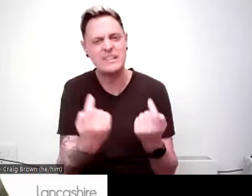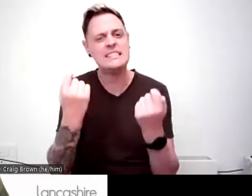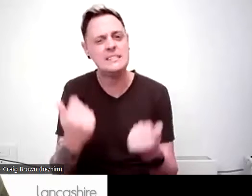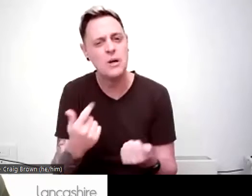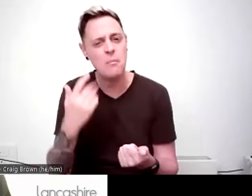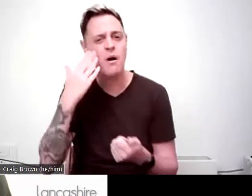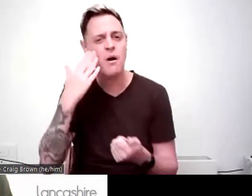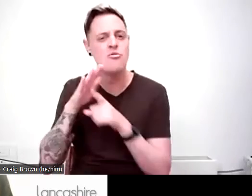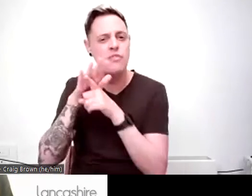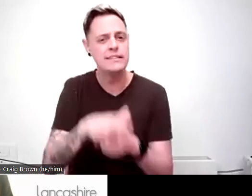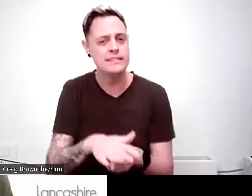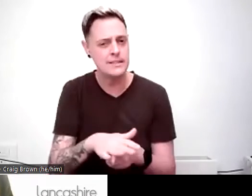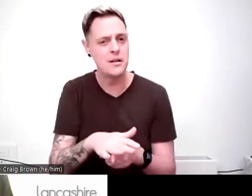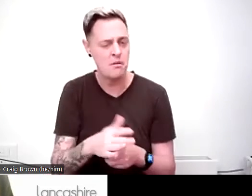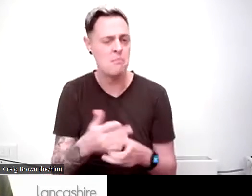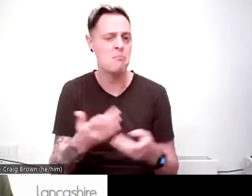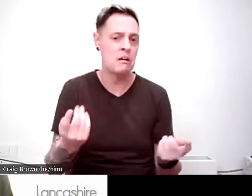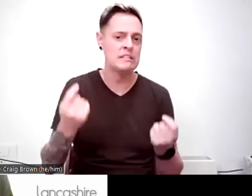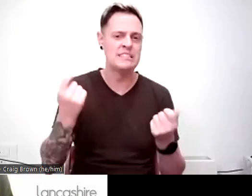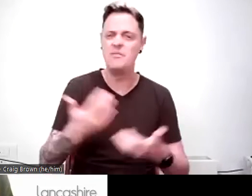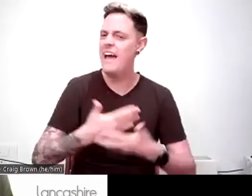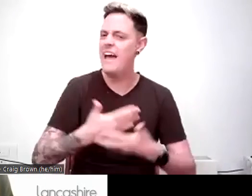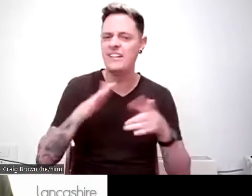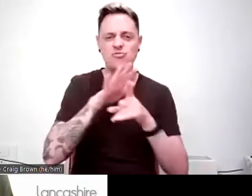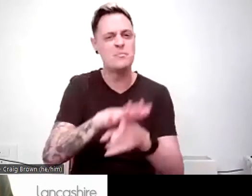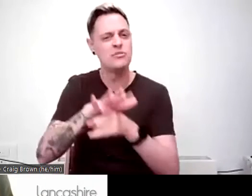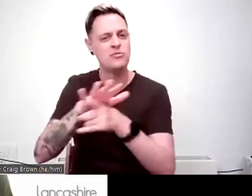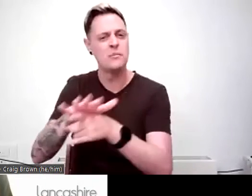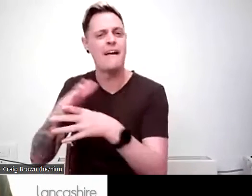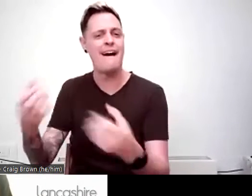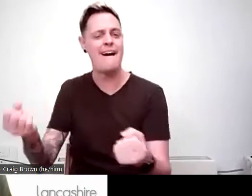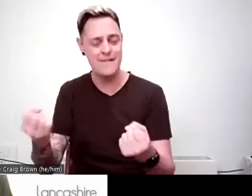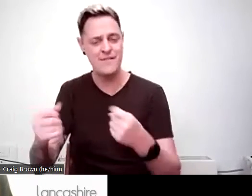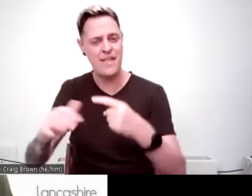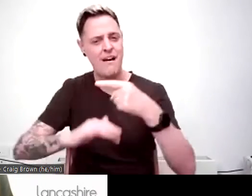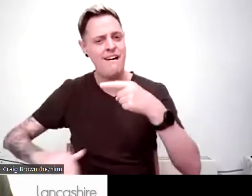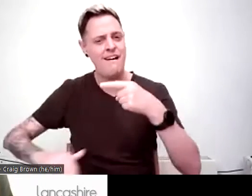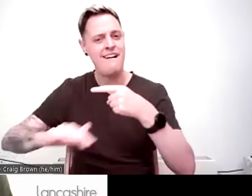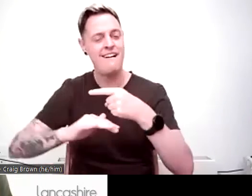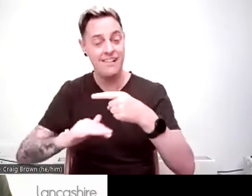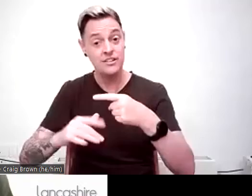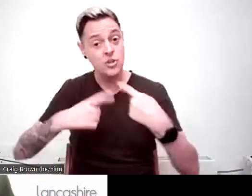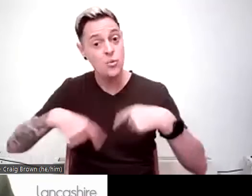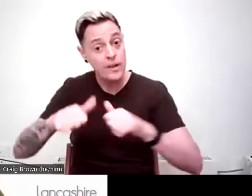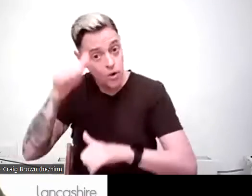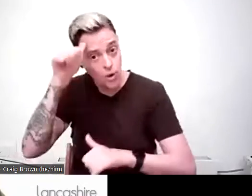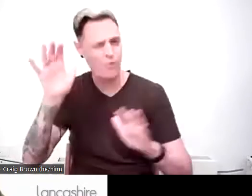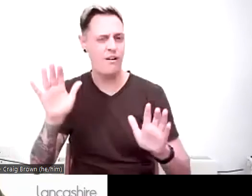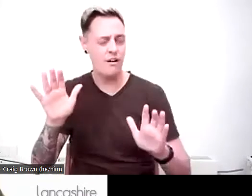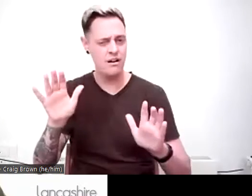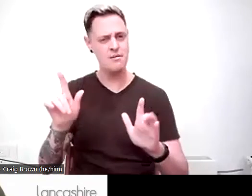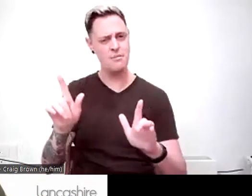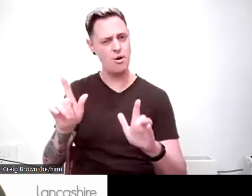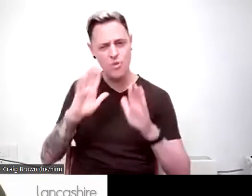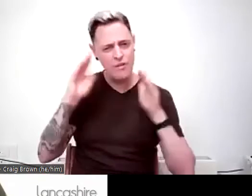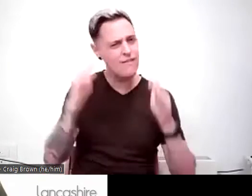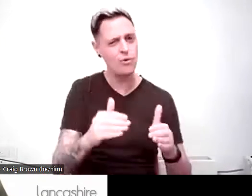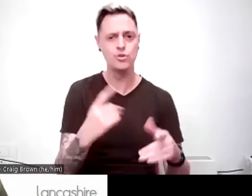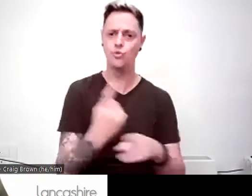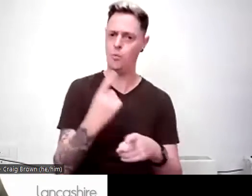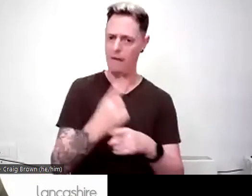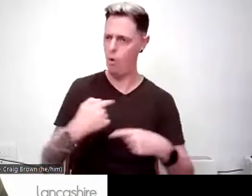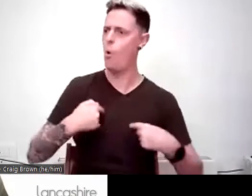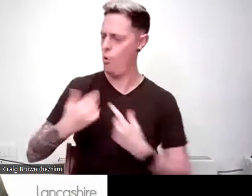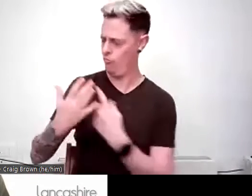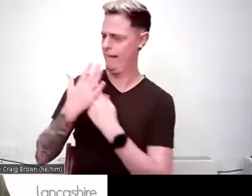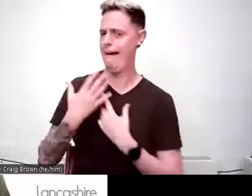all experienced some level of discrimination, we all had that kind of like understanding, but it wasn't about that at the same time. We weren't all sat there,